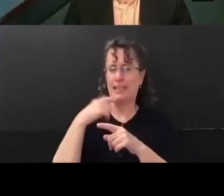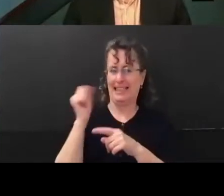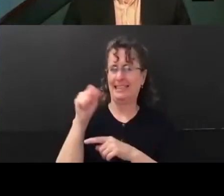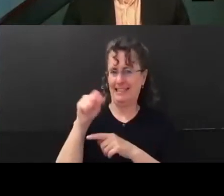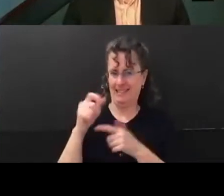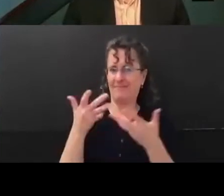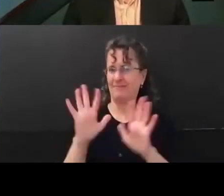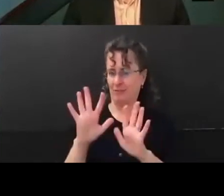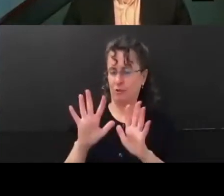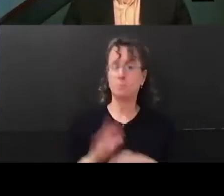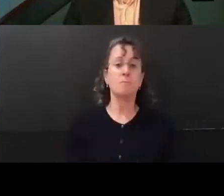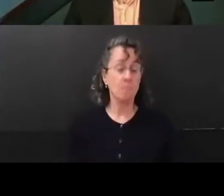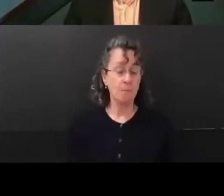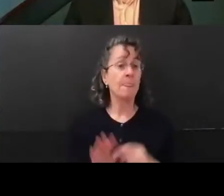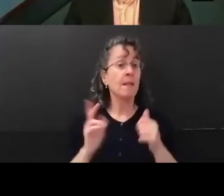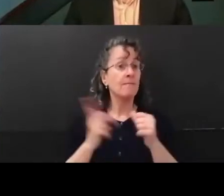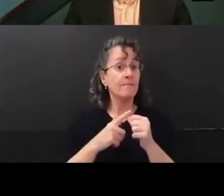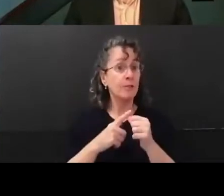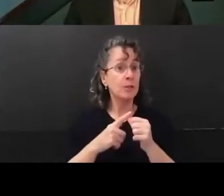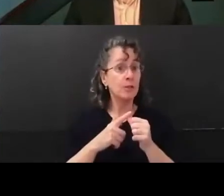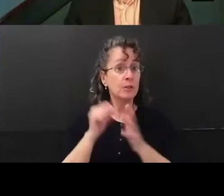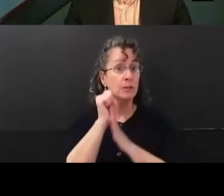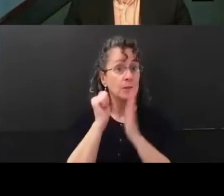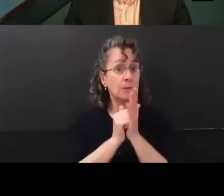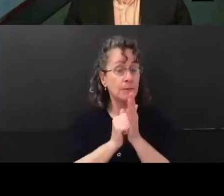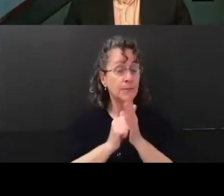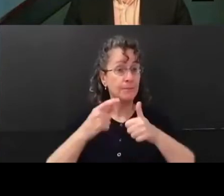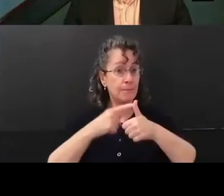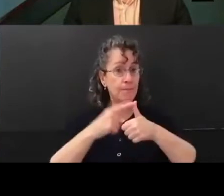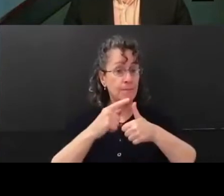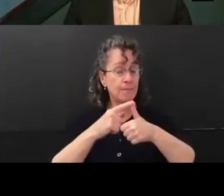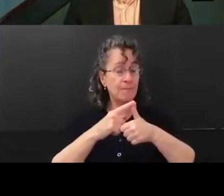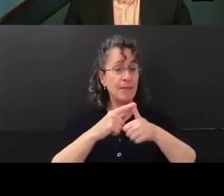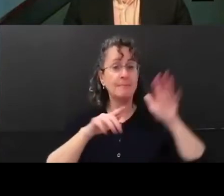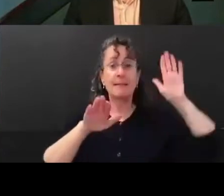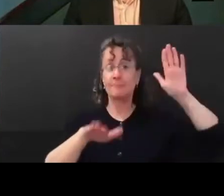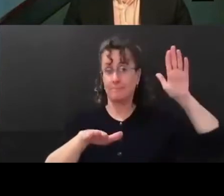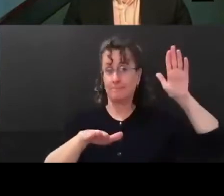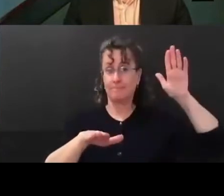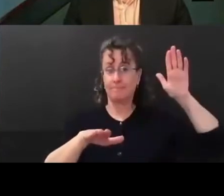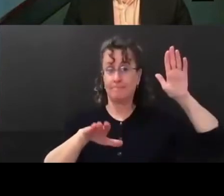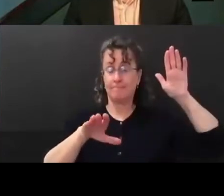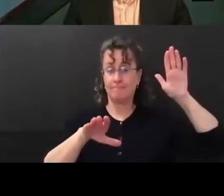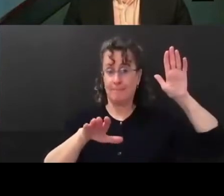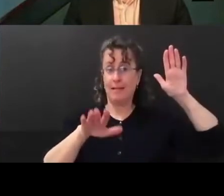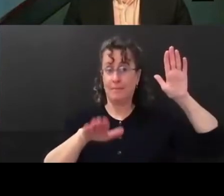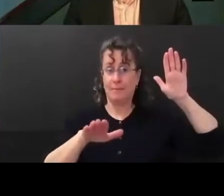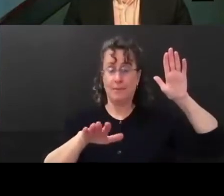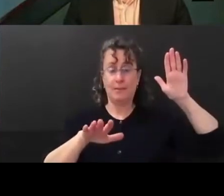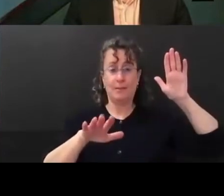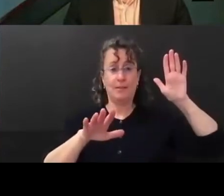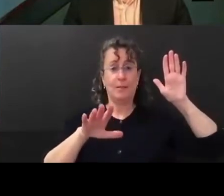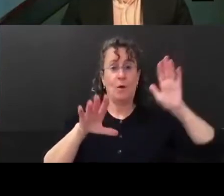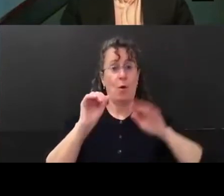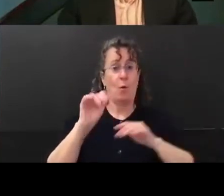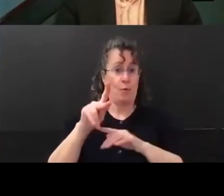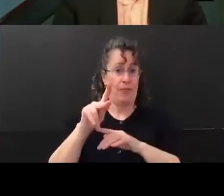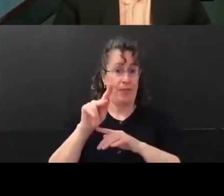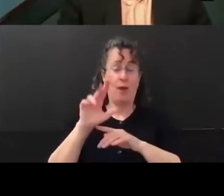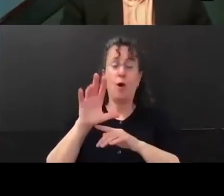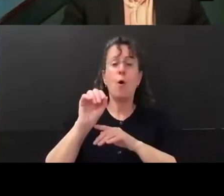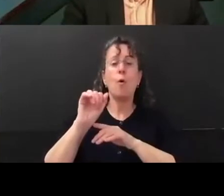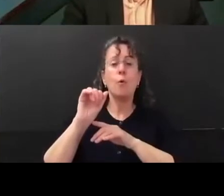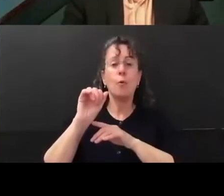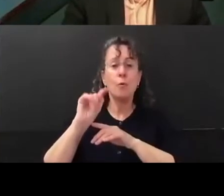first order of business is to administer the oaths of office. Because we're doing this through Zoom, I'm going to do it a little